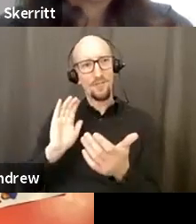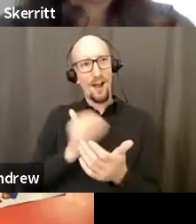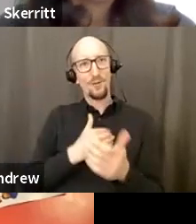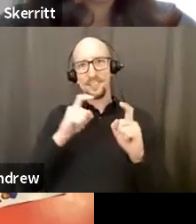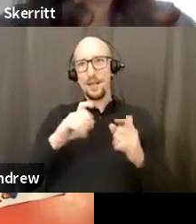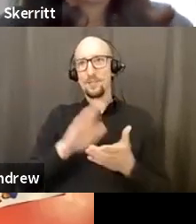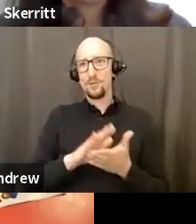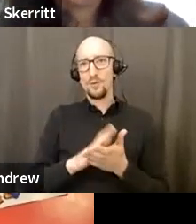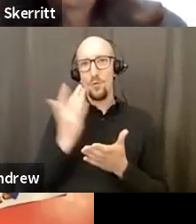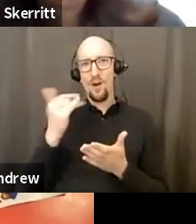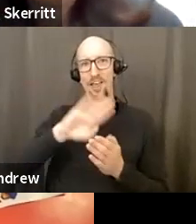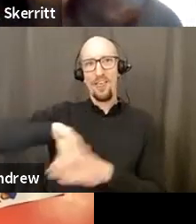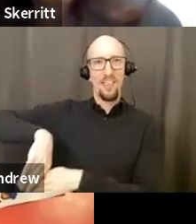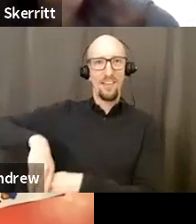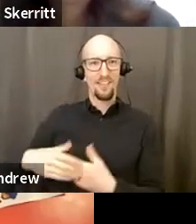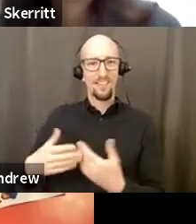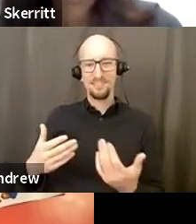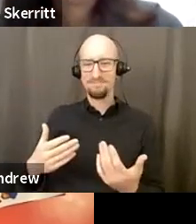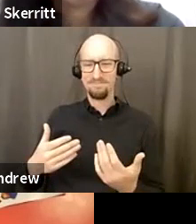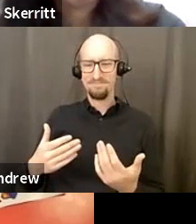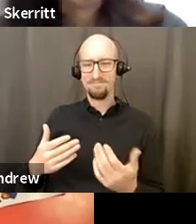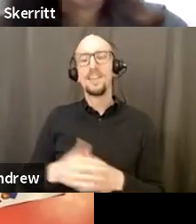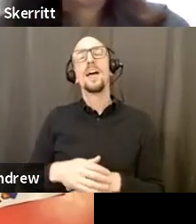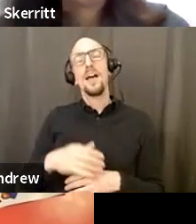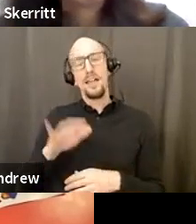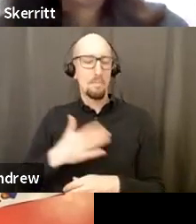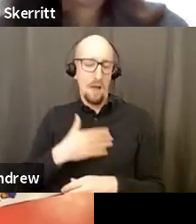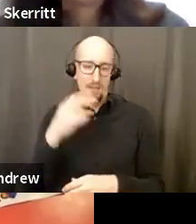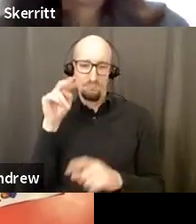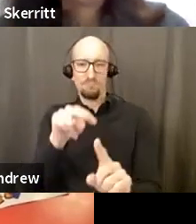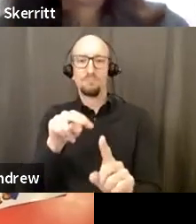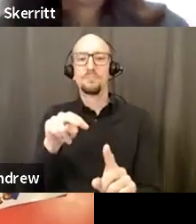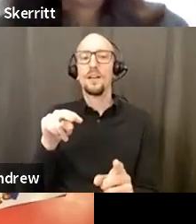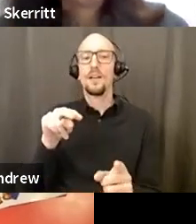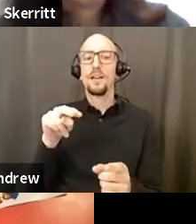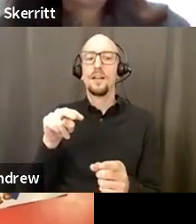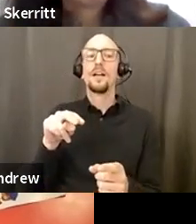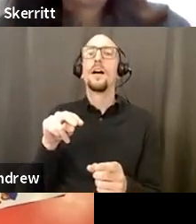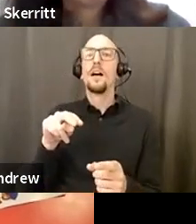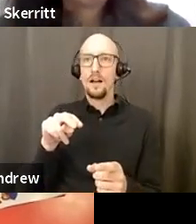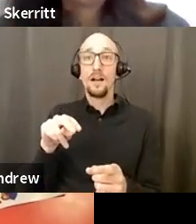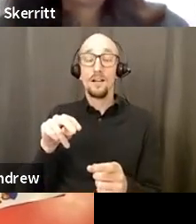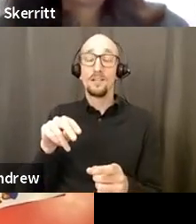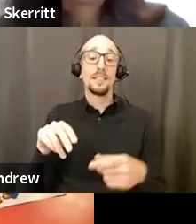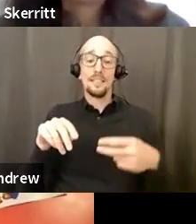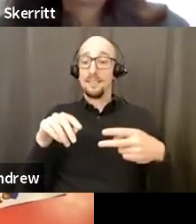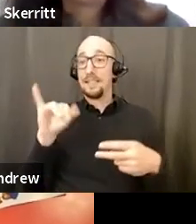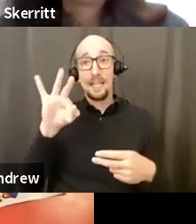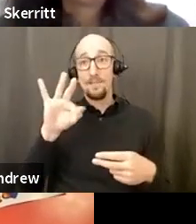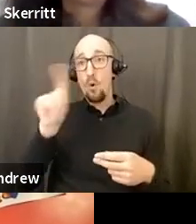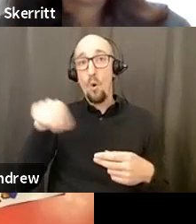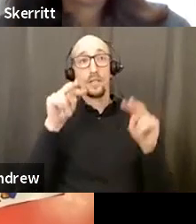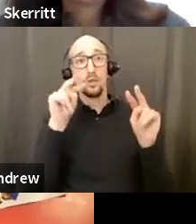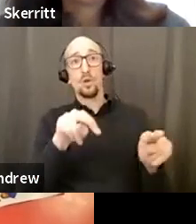So that's just my thought on it. I do think it takes away the emphasis of like one teacher holding all the weight of a particular score,